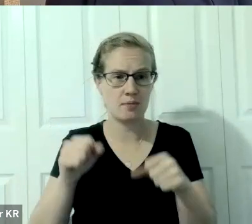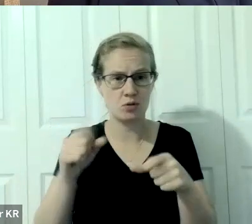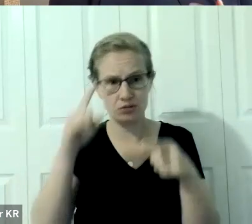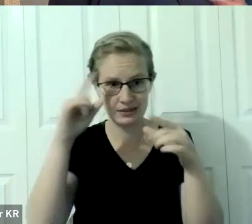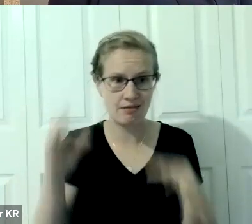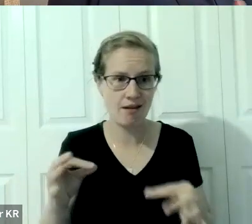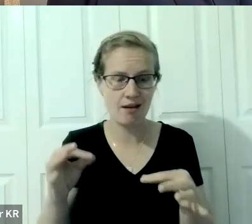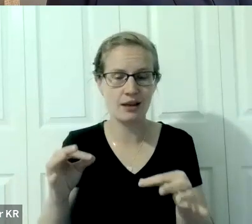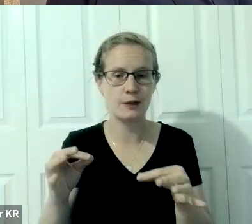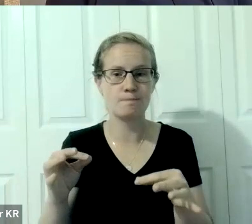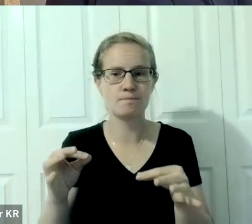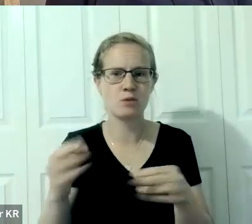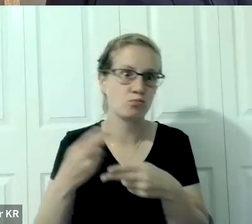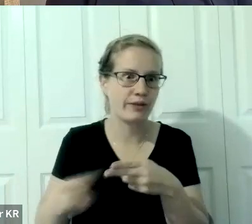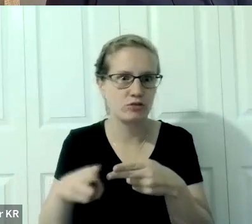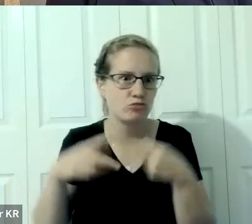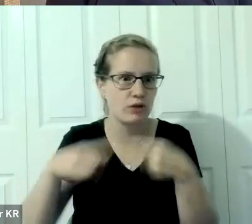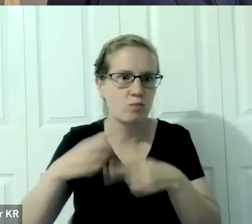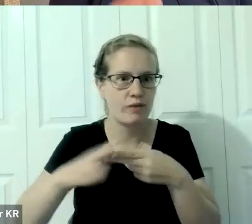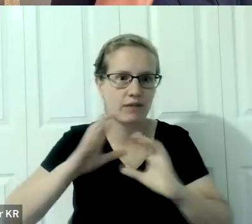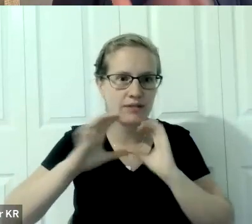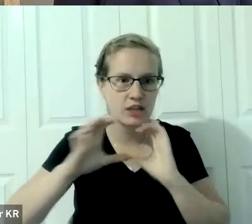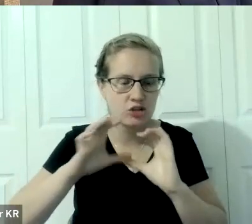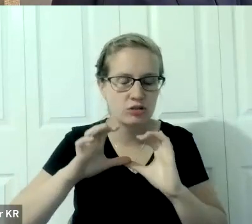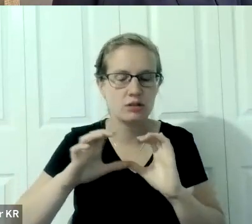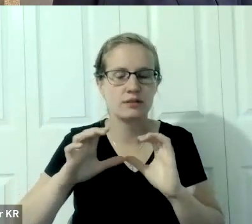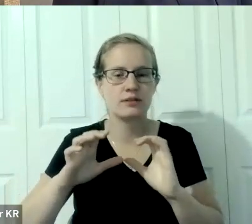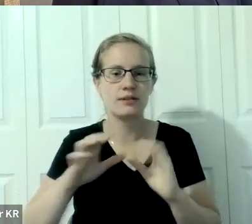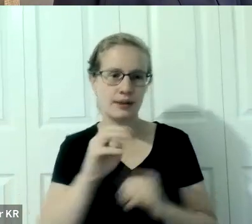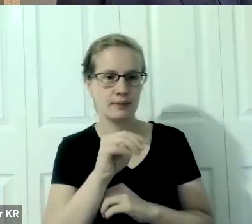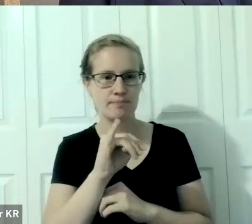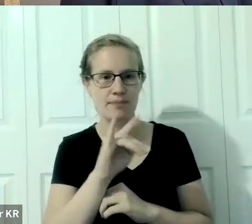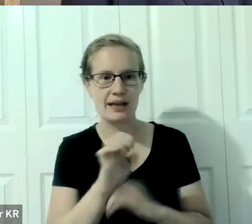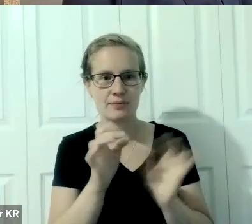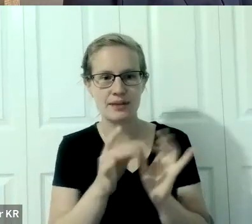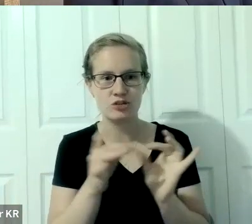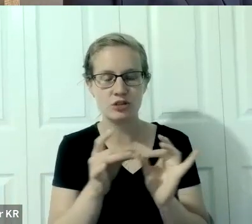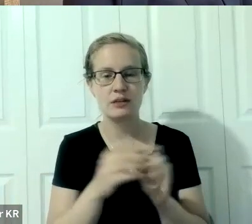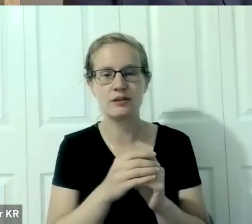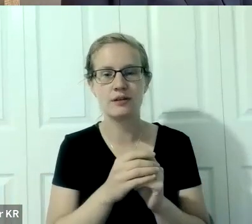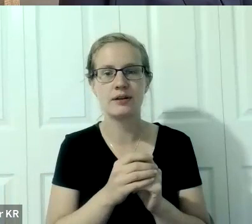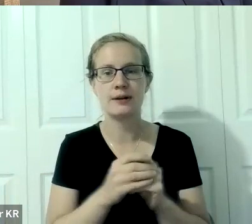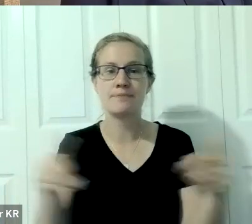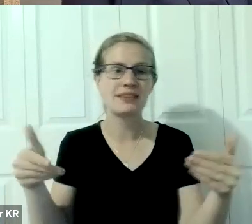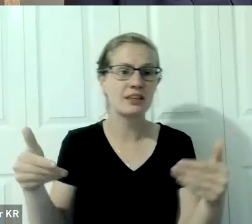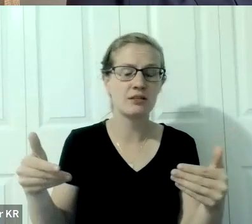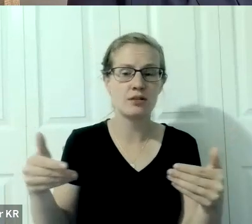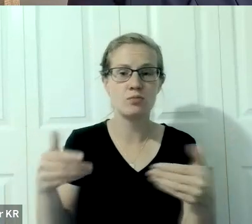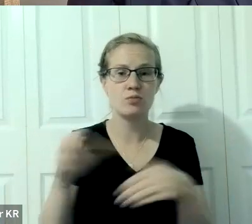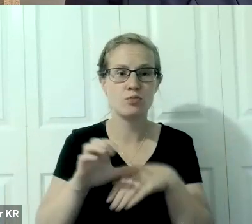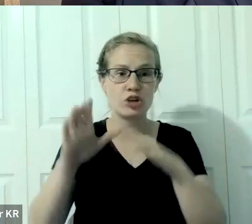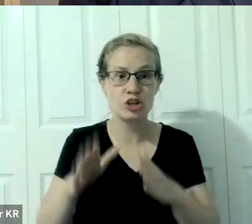determination, you know, just in a brief conversation, and like Mike was saying, introducing maybe parishioners to